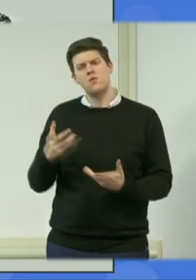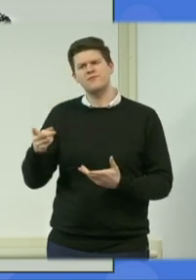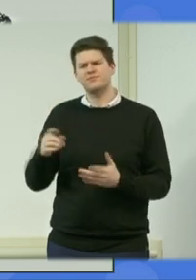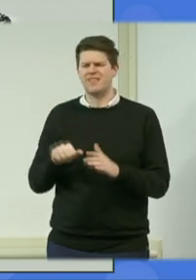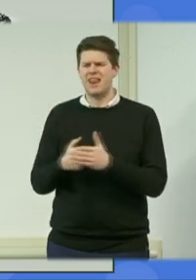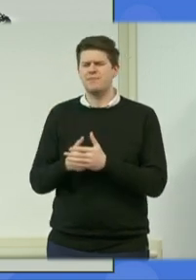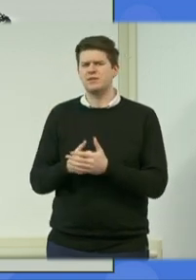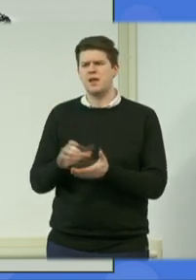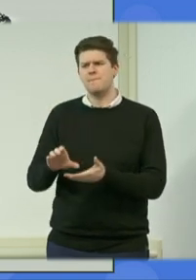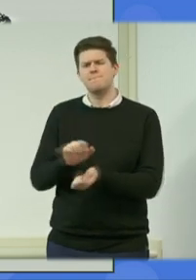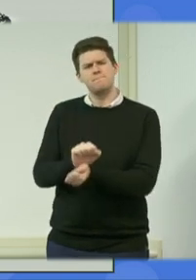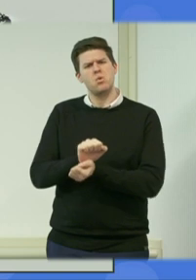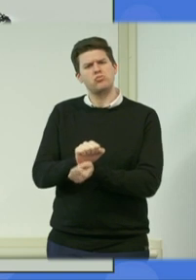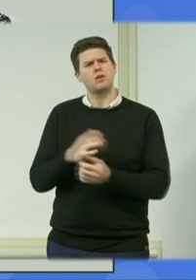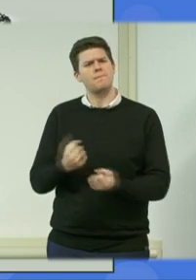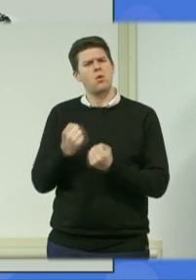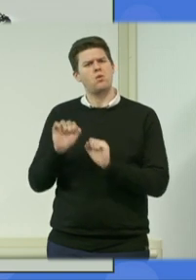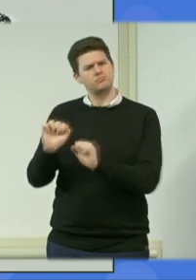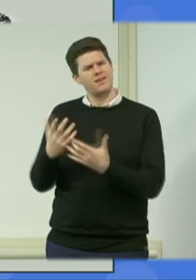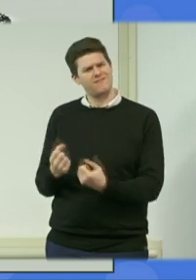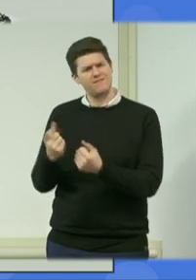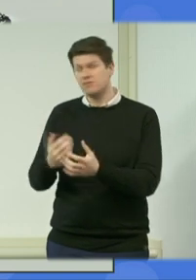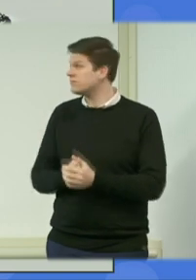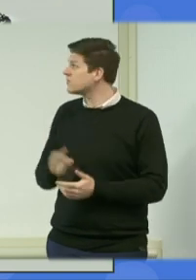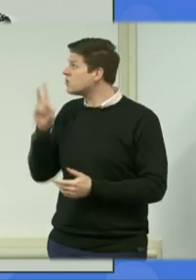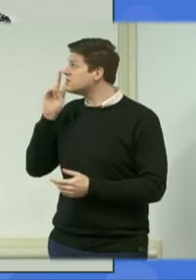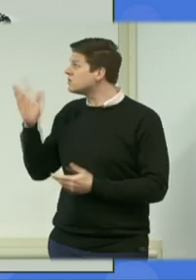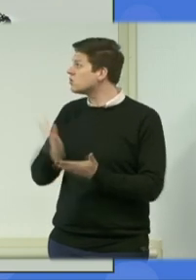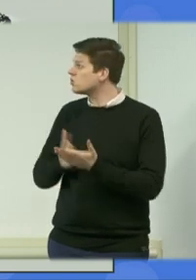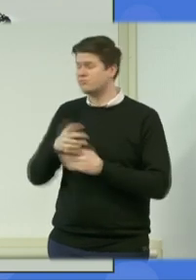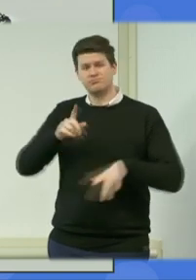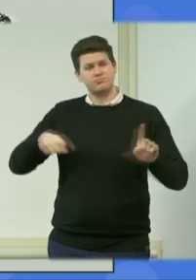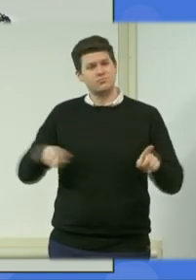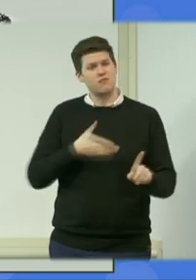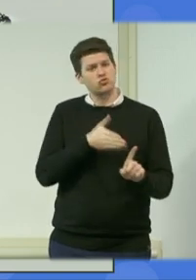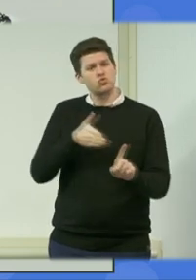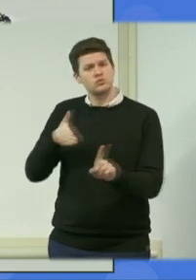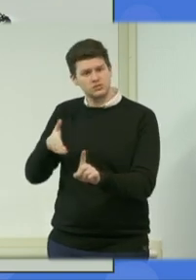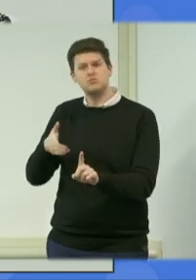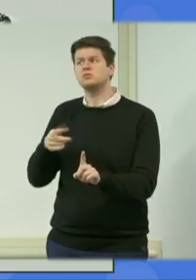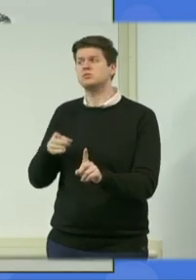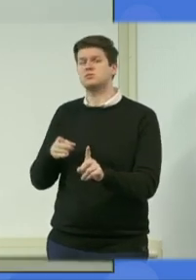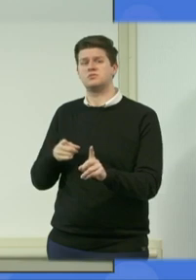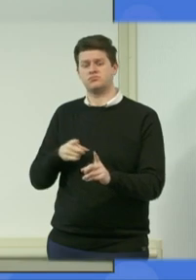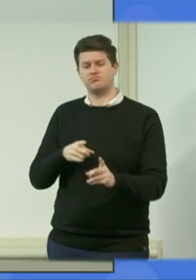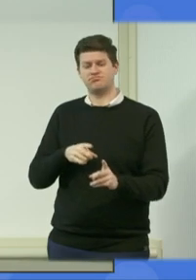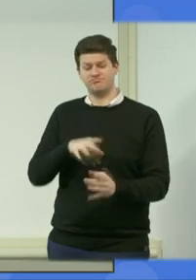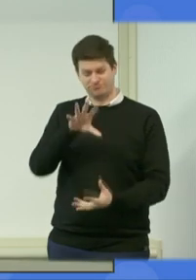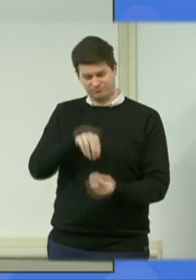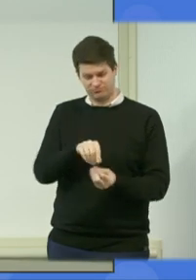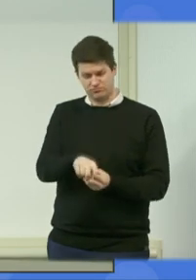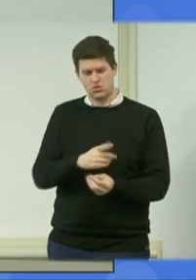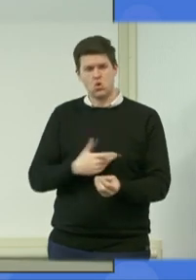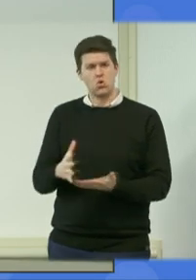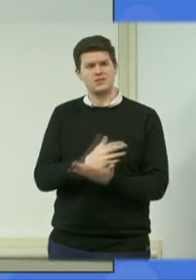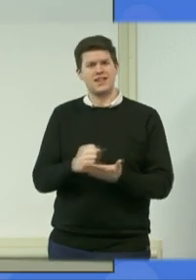Now, all of that comes through the different routes you can see underneath into what's called the Scottish Consolidated Fund. So at the very